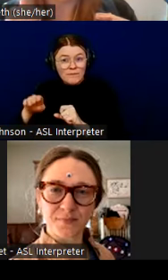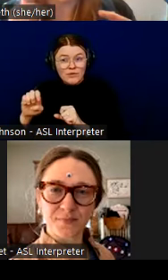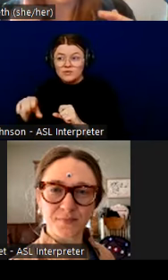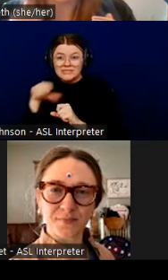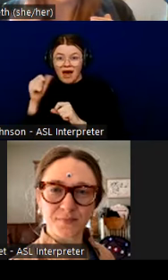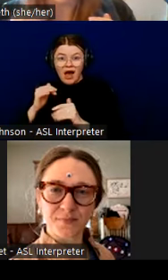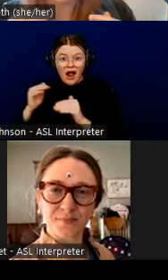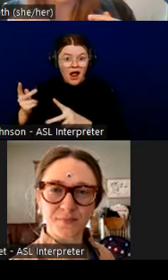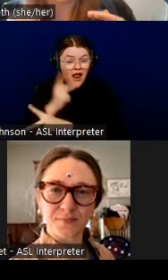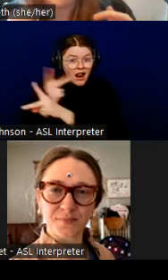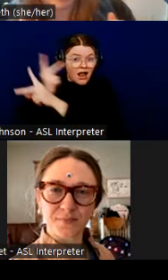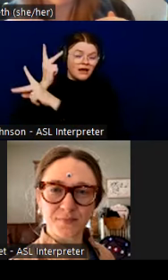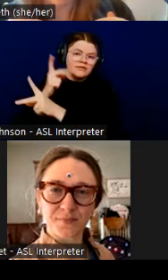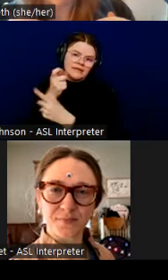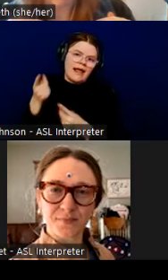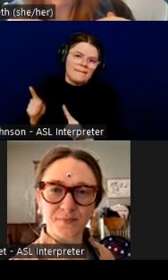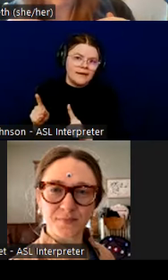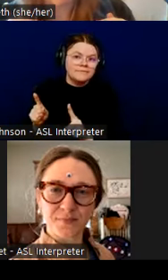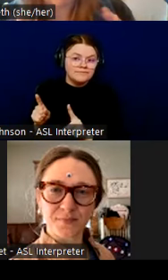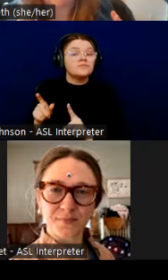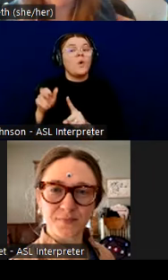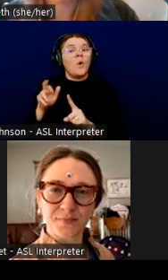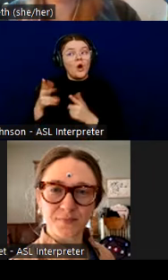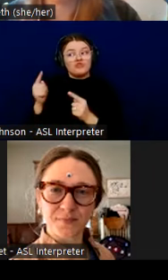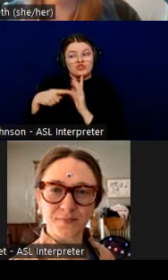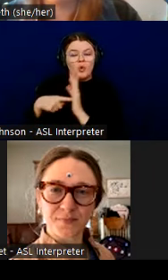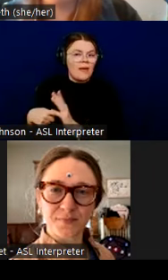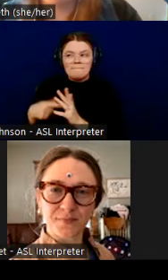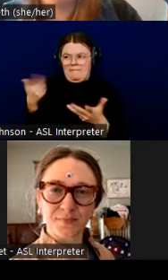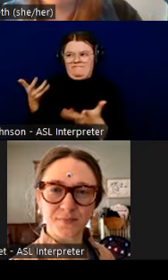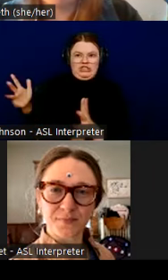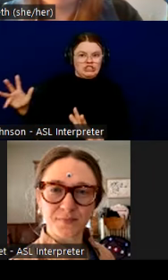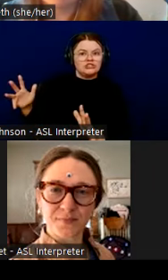say, hey, this is not okay. You need to stop this.